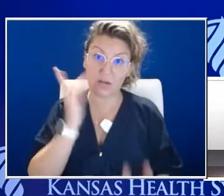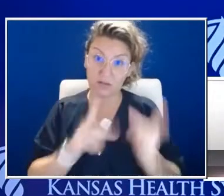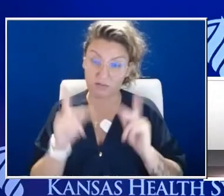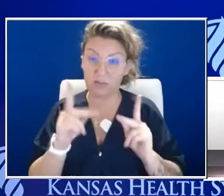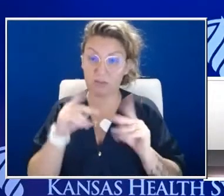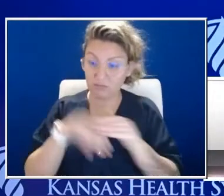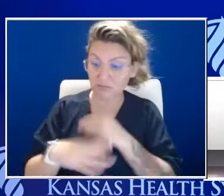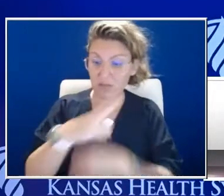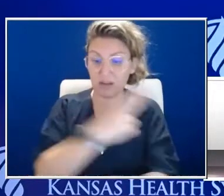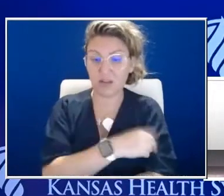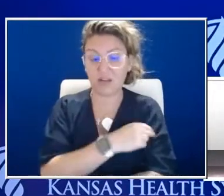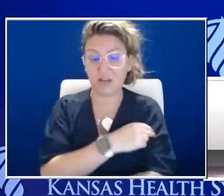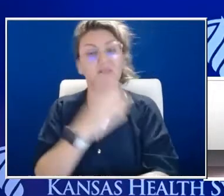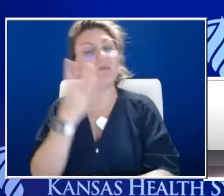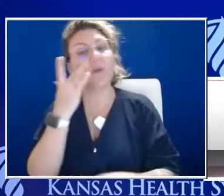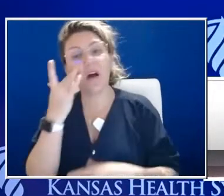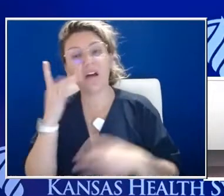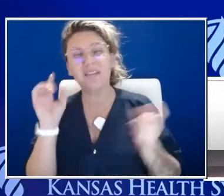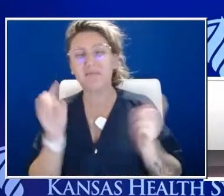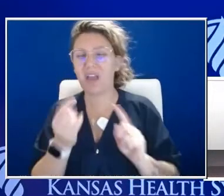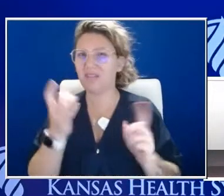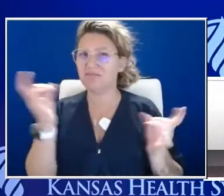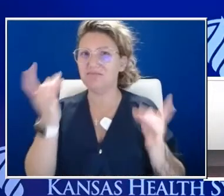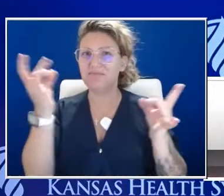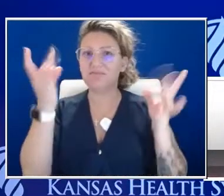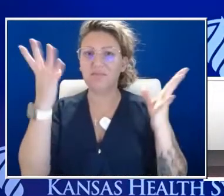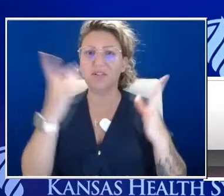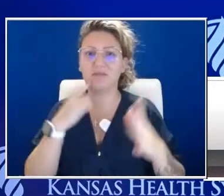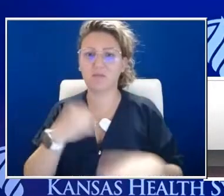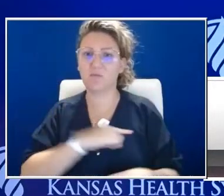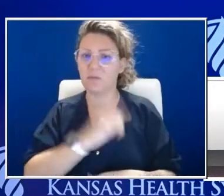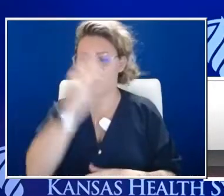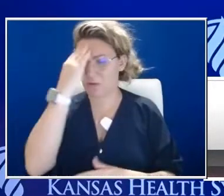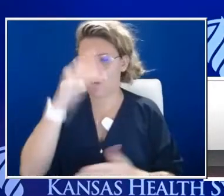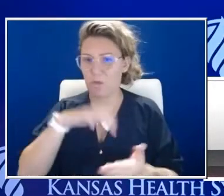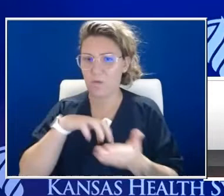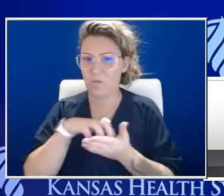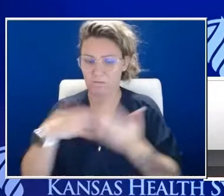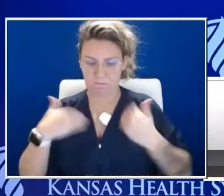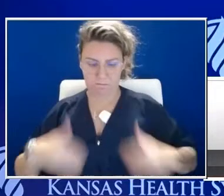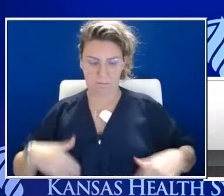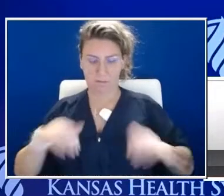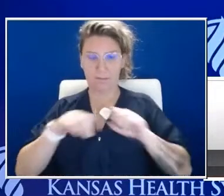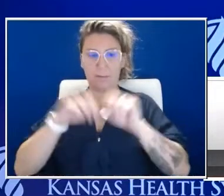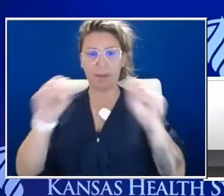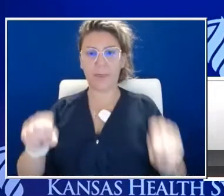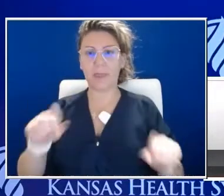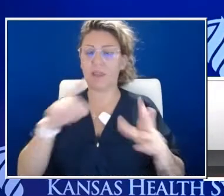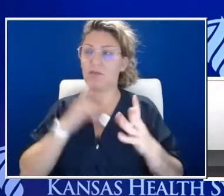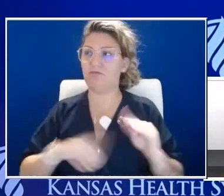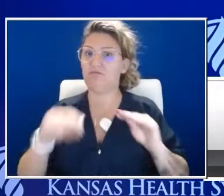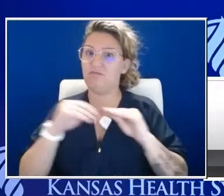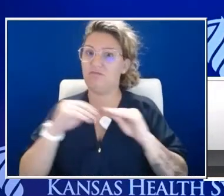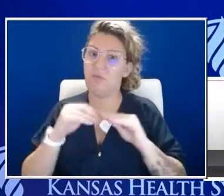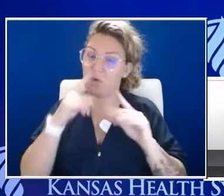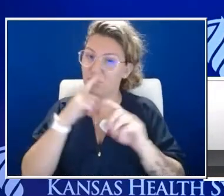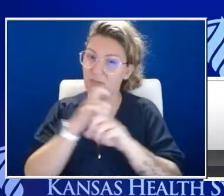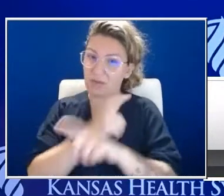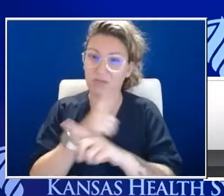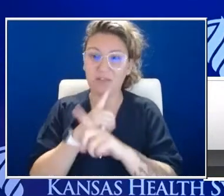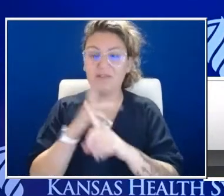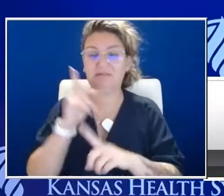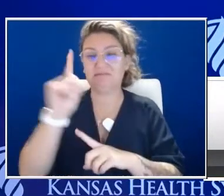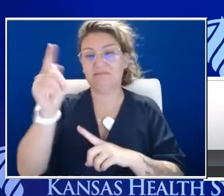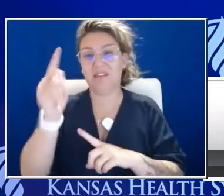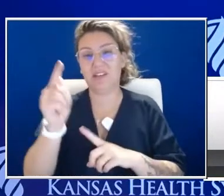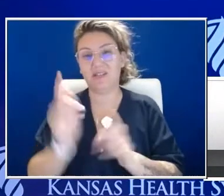because the pain issues are so bad. So we know that that weakened immune system just sets you up for further complications. That's why it's so vitally important to